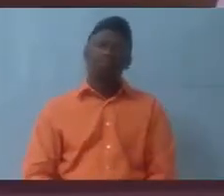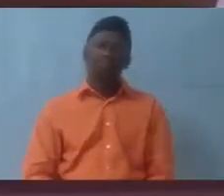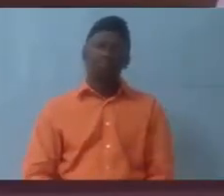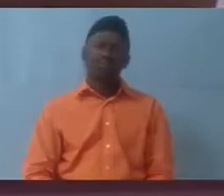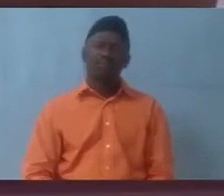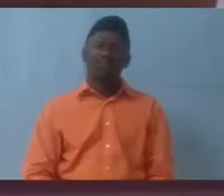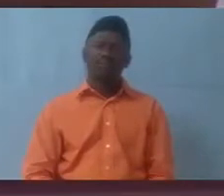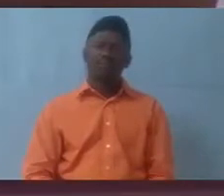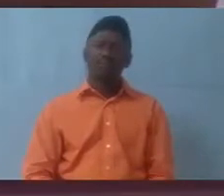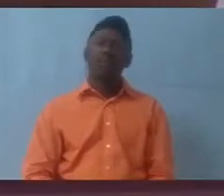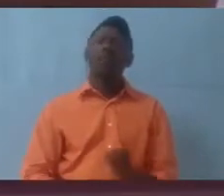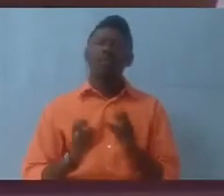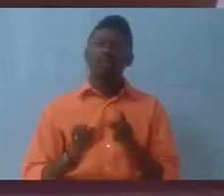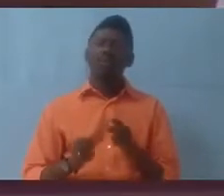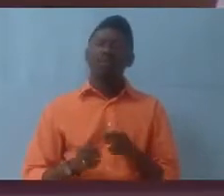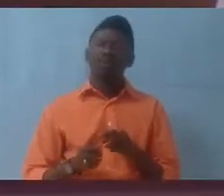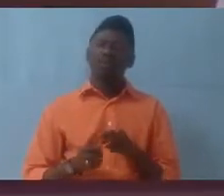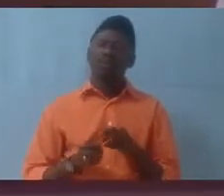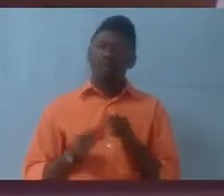commission what happened next?